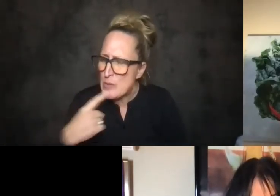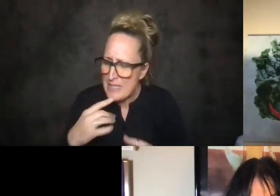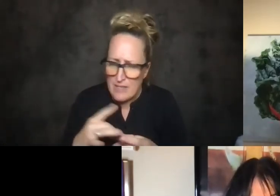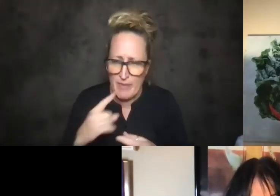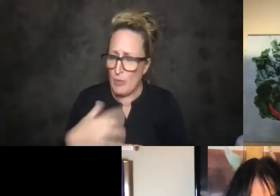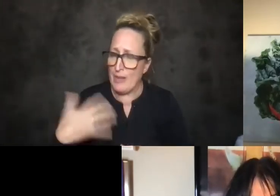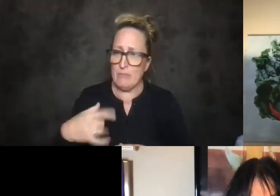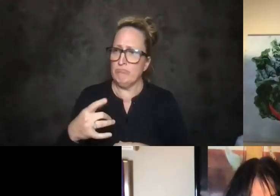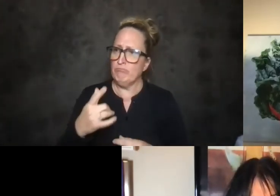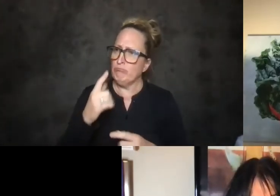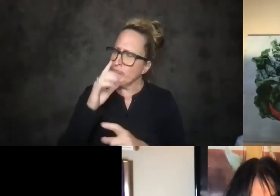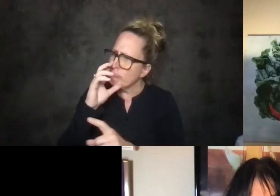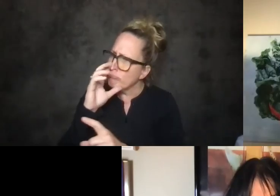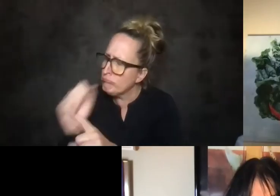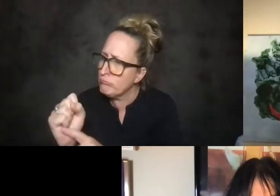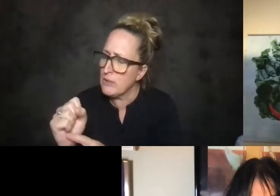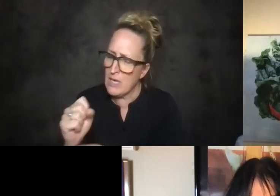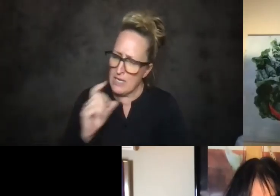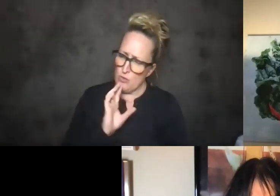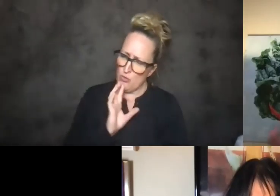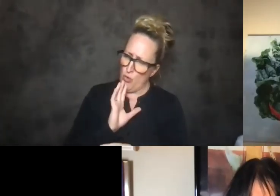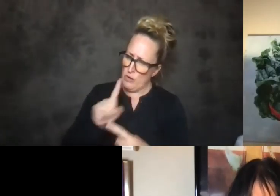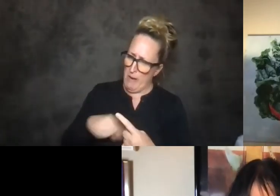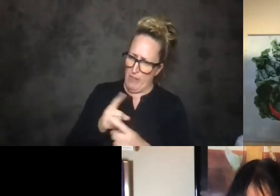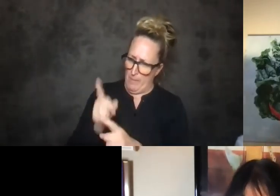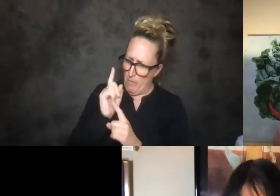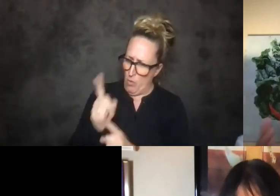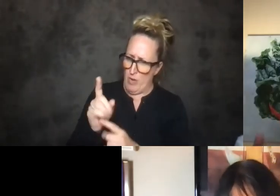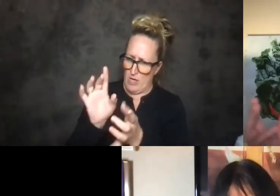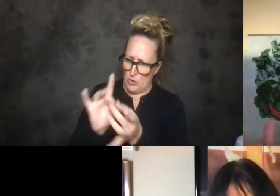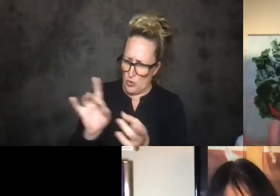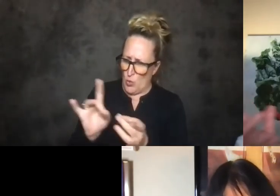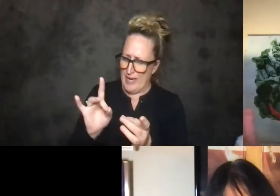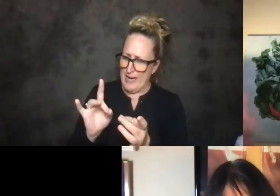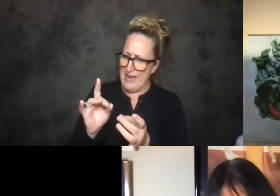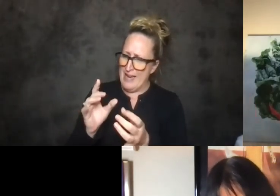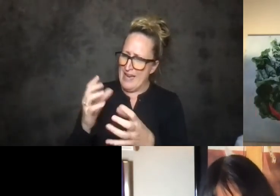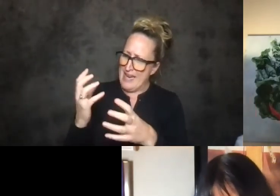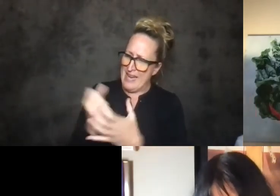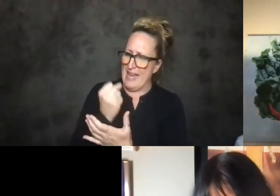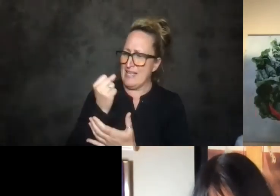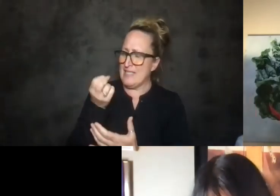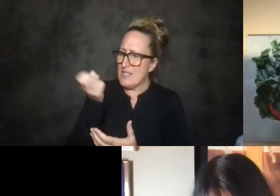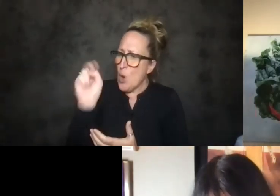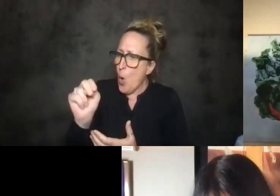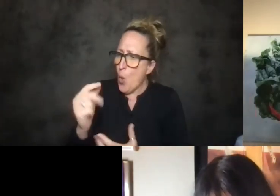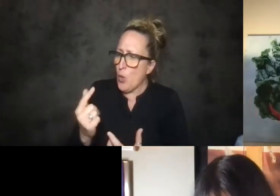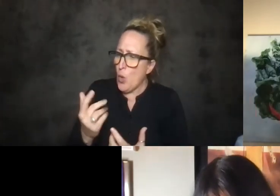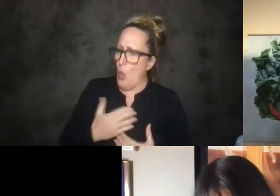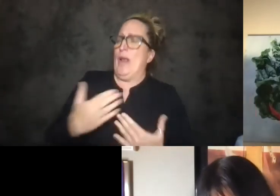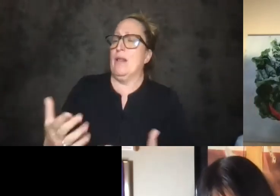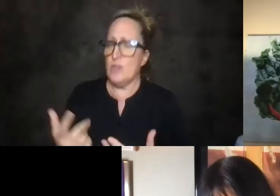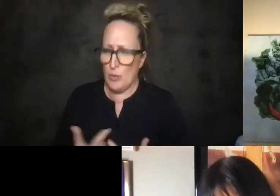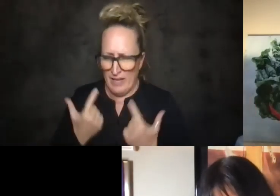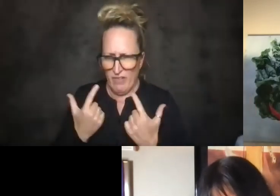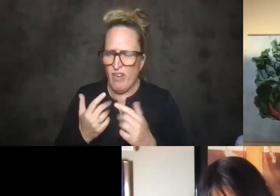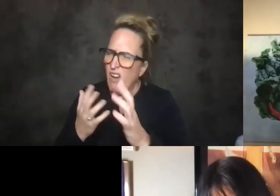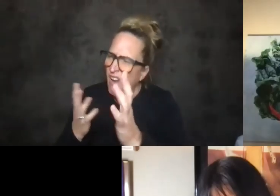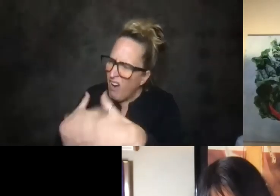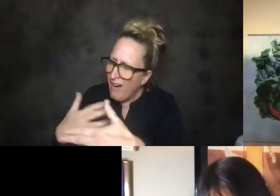really intrigued me. You talked about the moment that a story gains its own will to live. And I'd love for